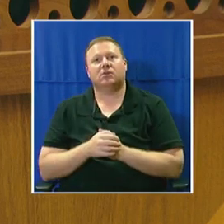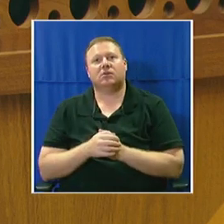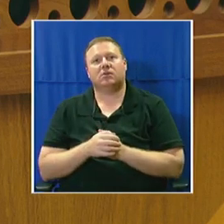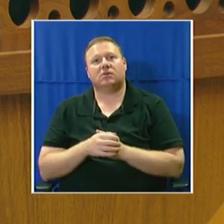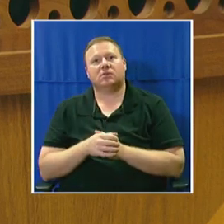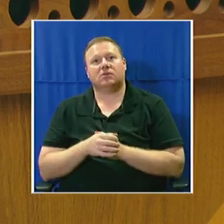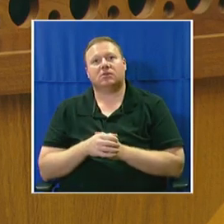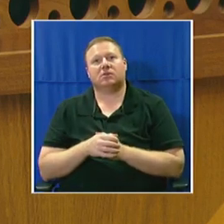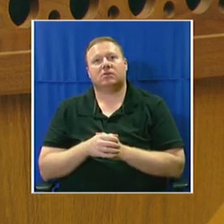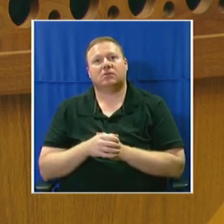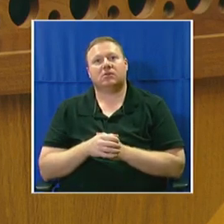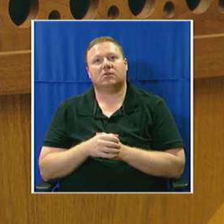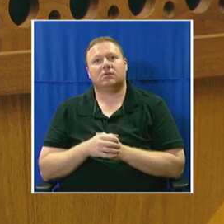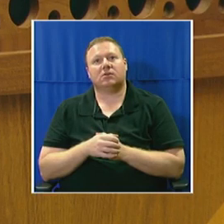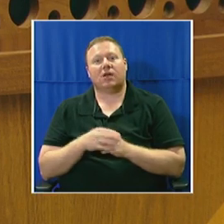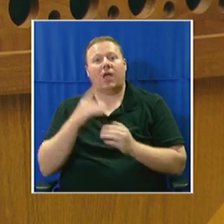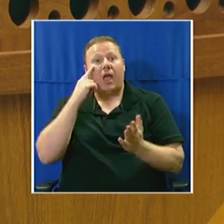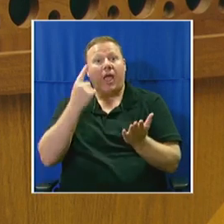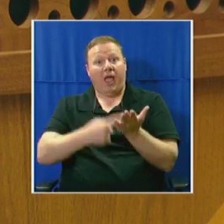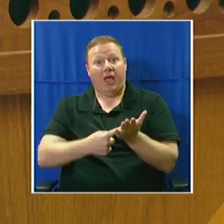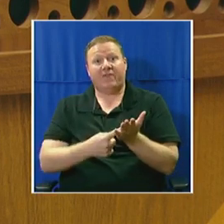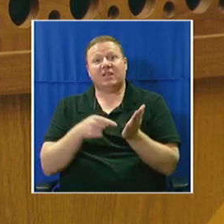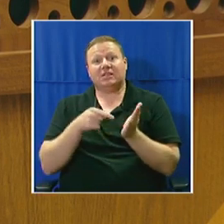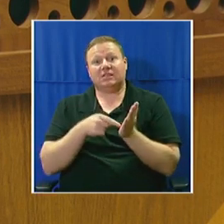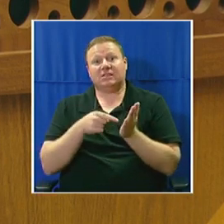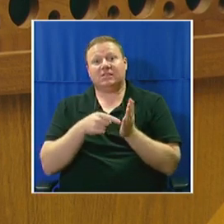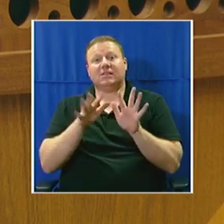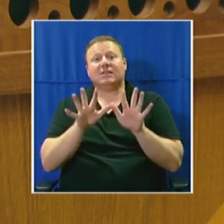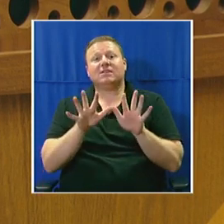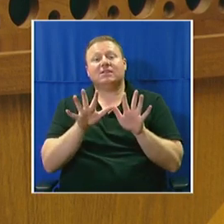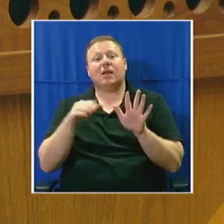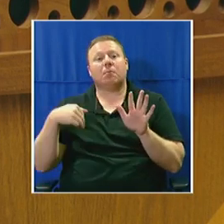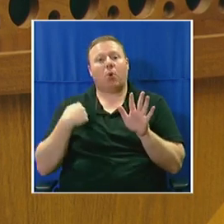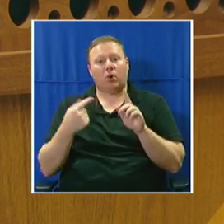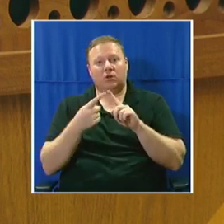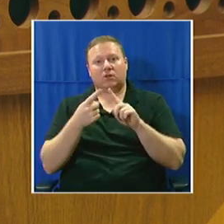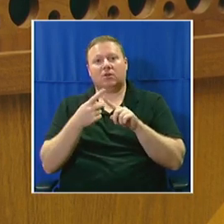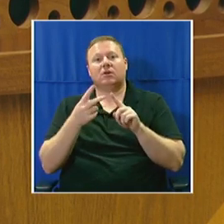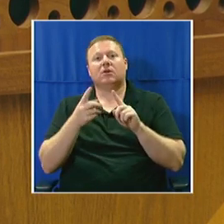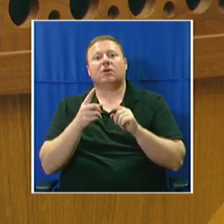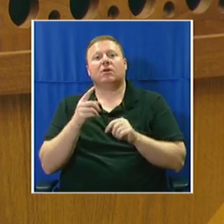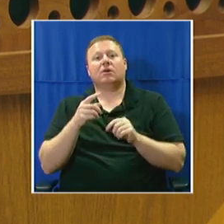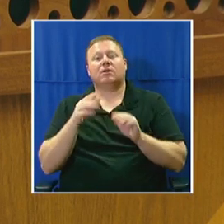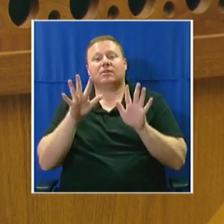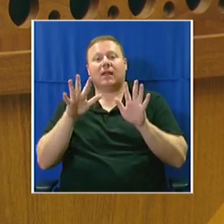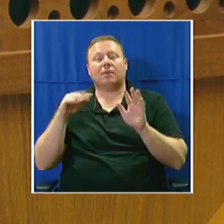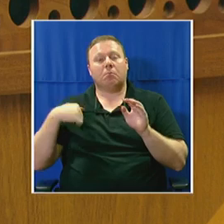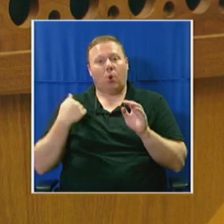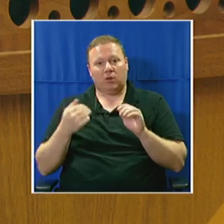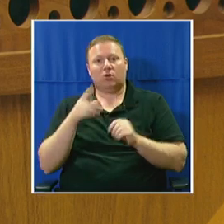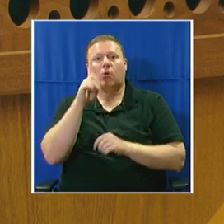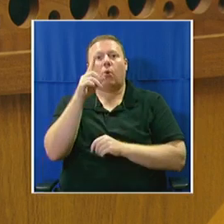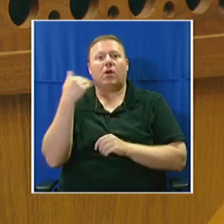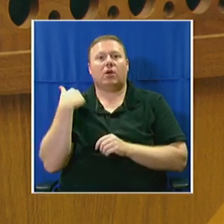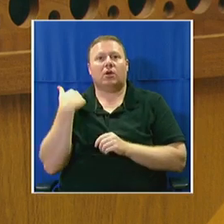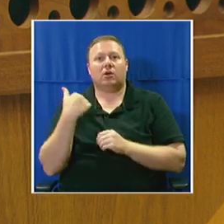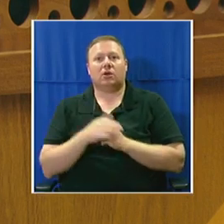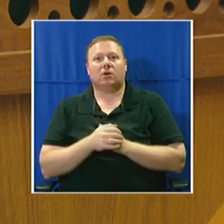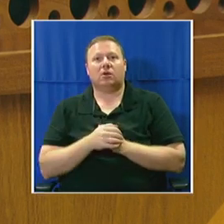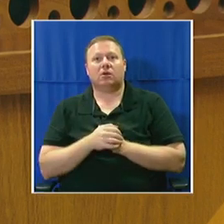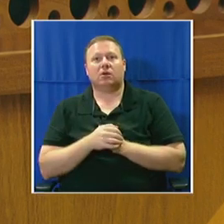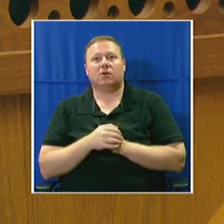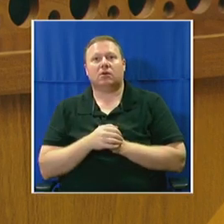send the minut and the report to the chief ex auxiliary social worker the department of basic education and the mgc as